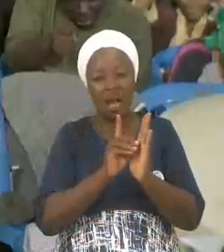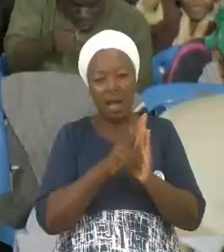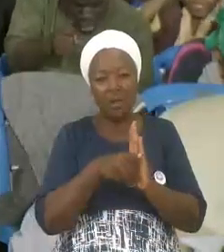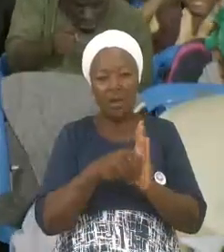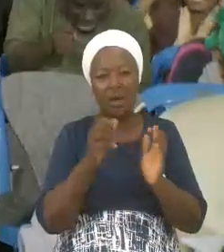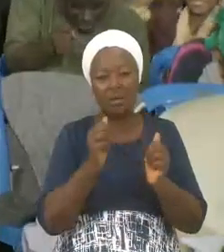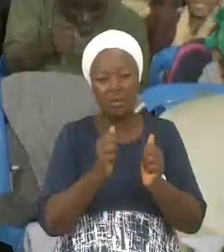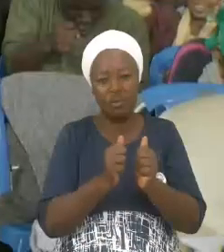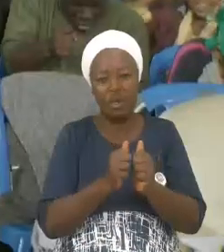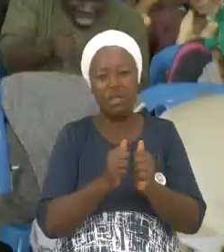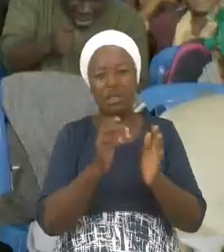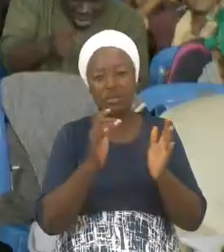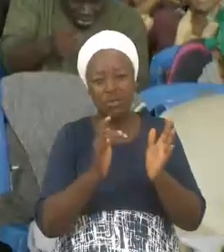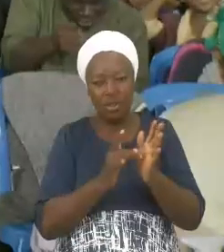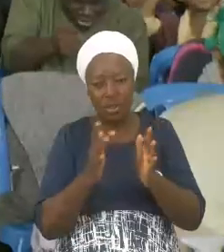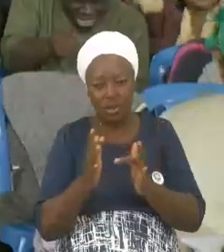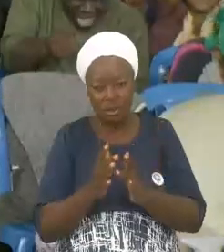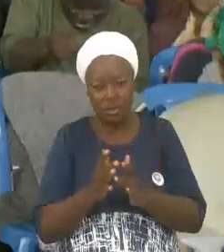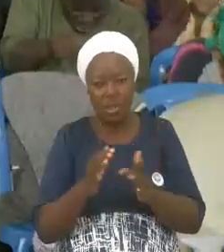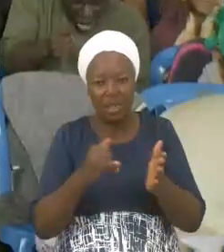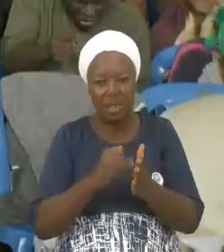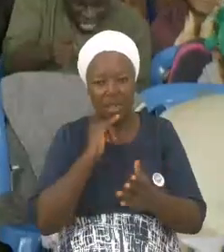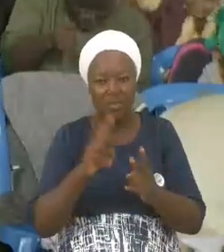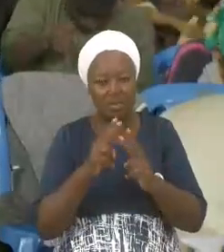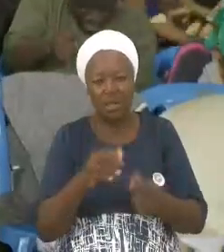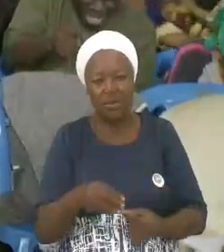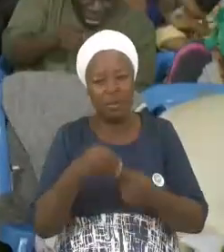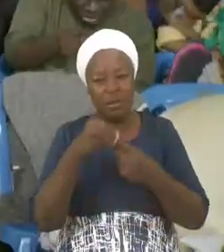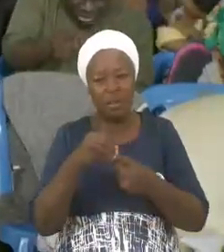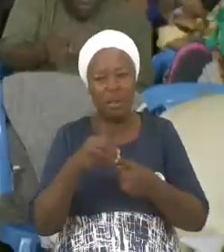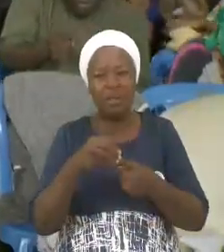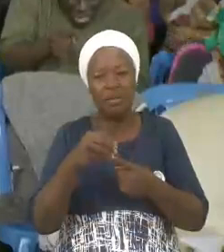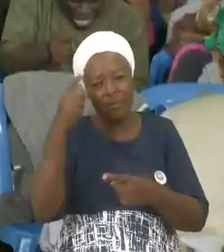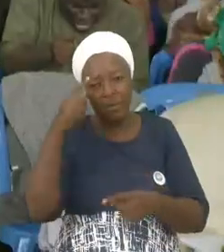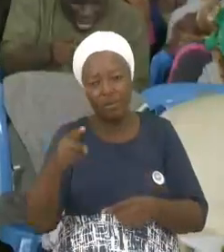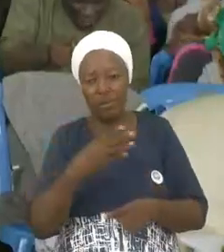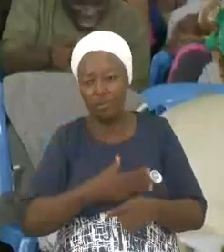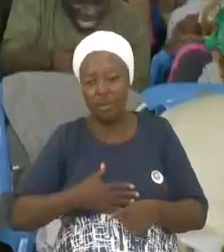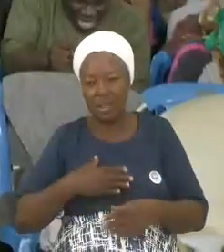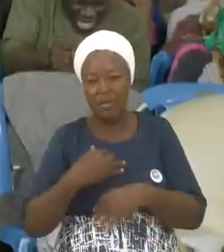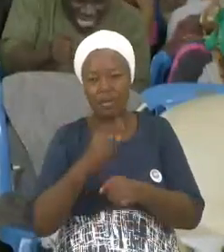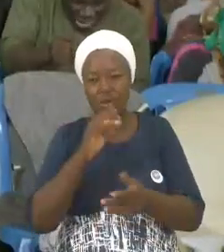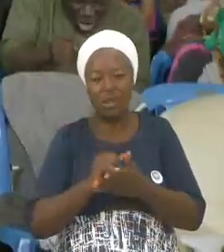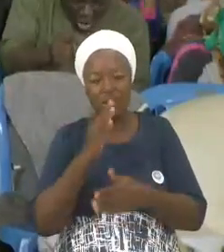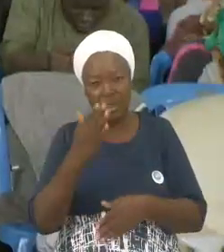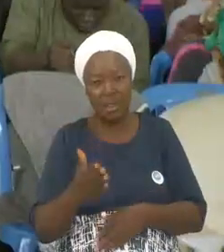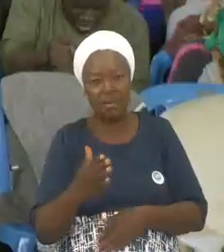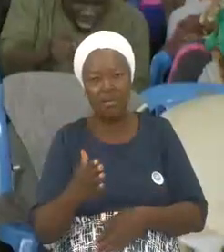Make sure you are there. Be there. You'll be taken care of physically as